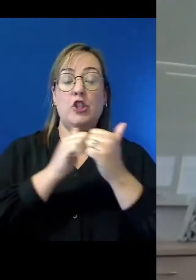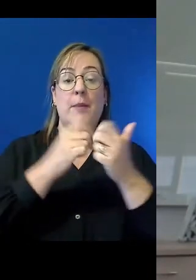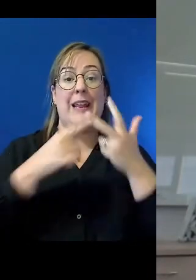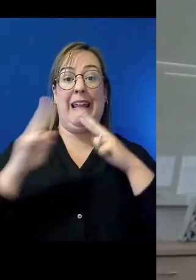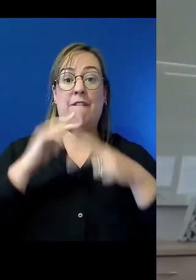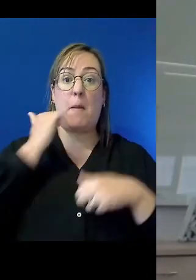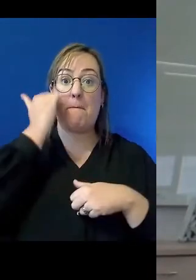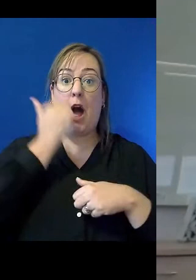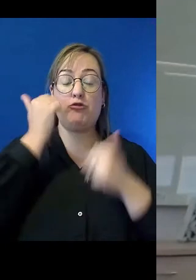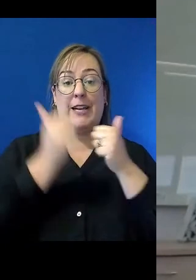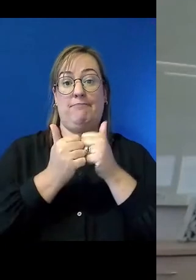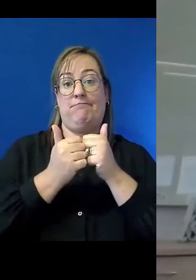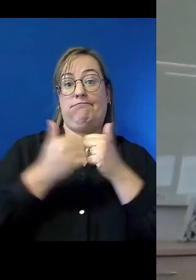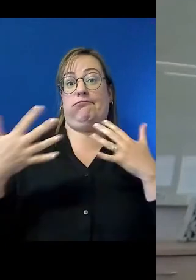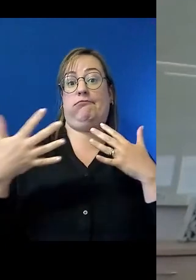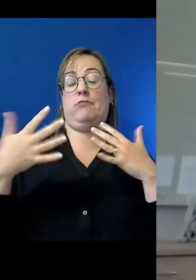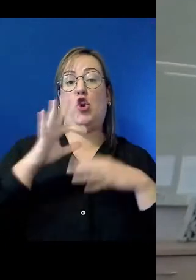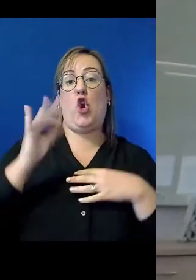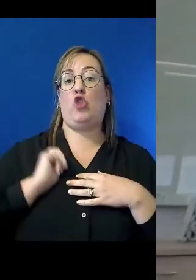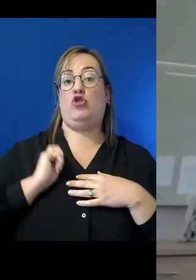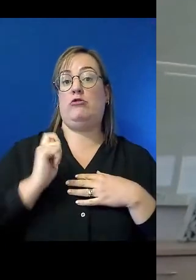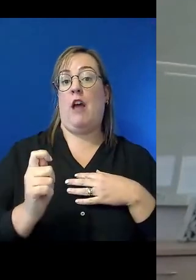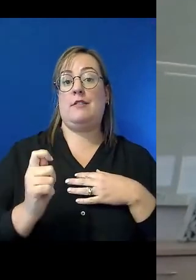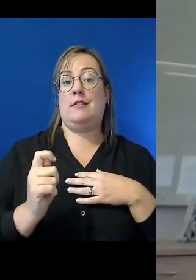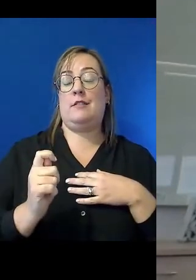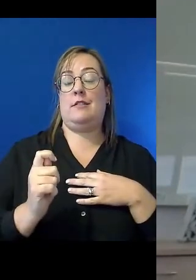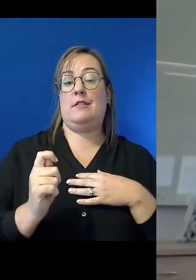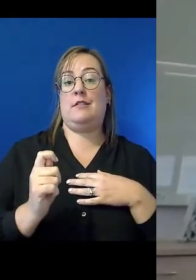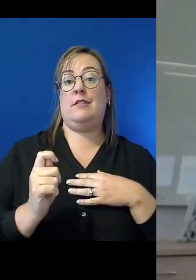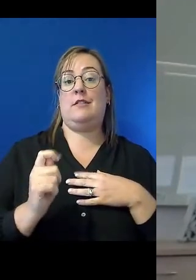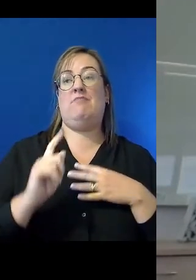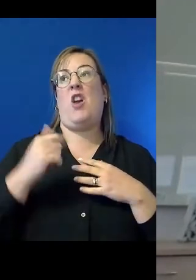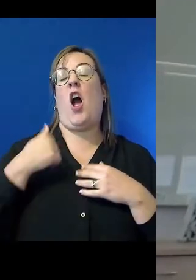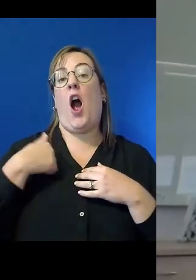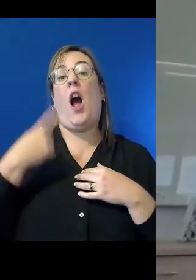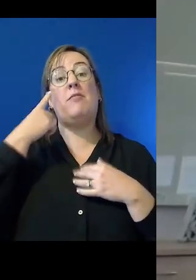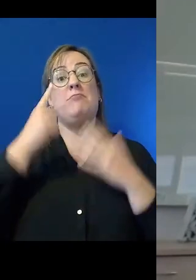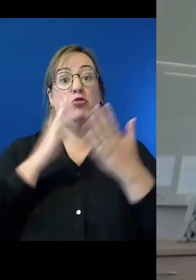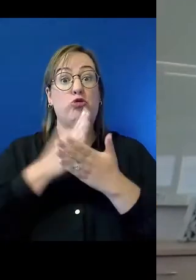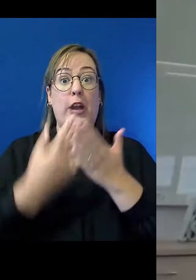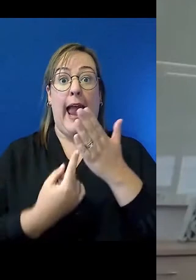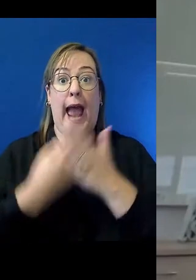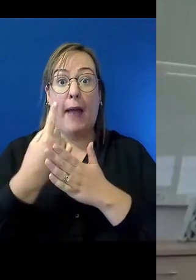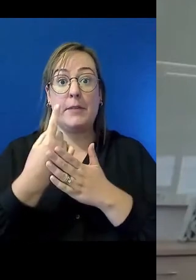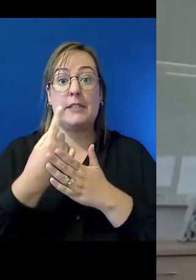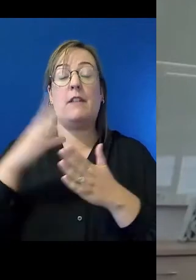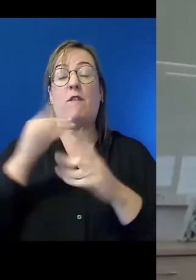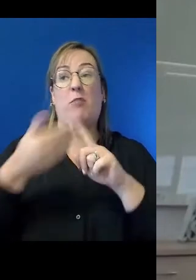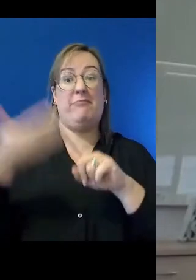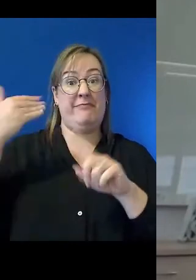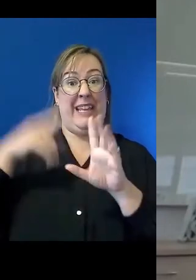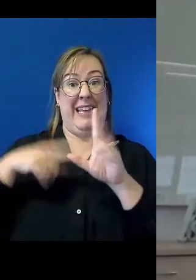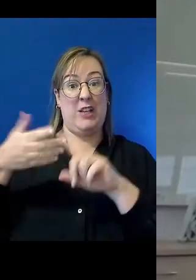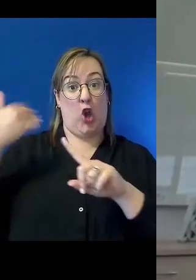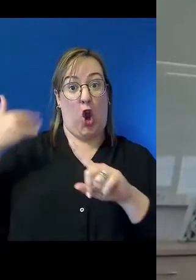the early days of policing, right up until I would say the mid 1990s, till we started